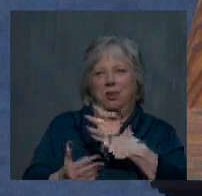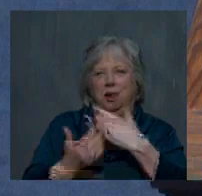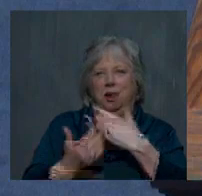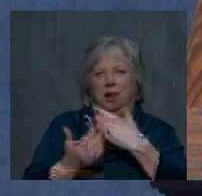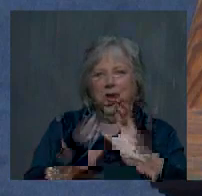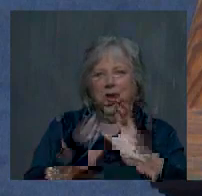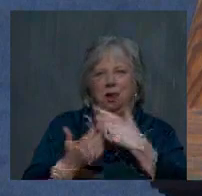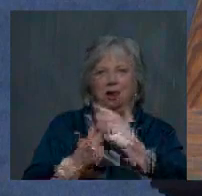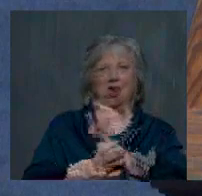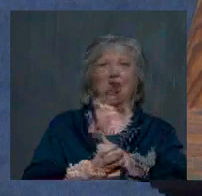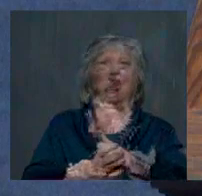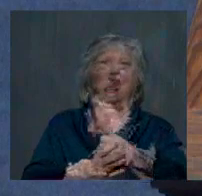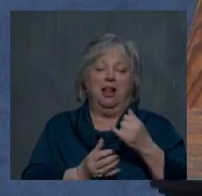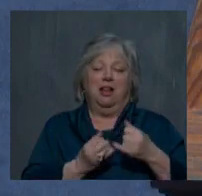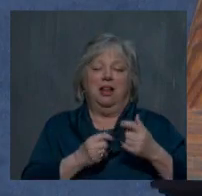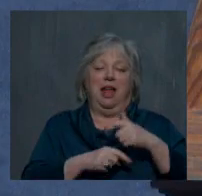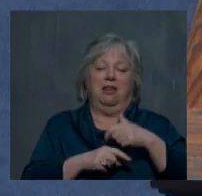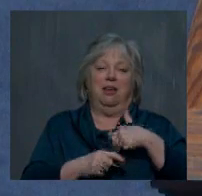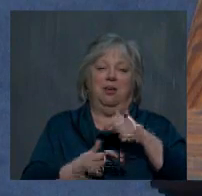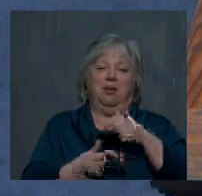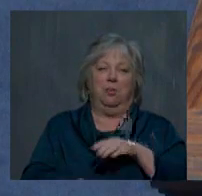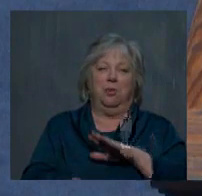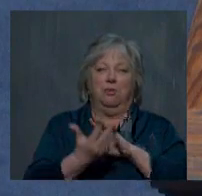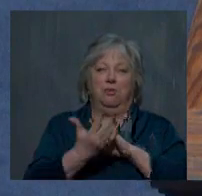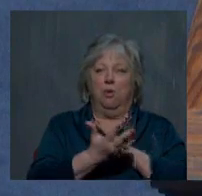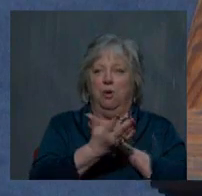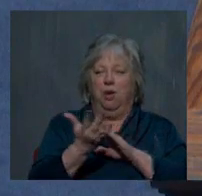The last that we were here,